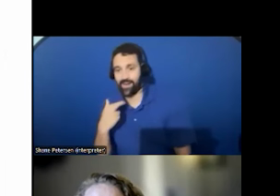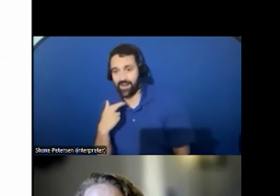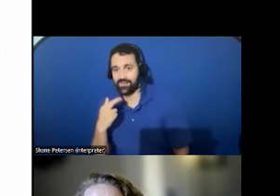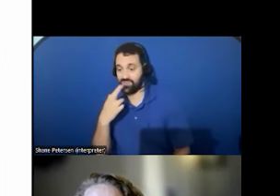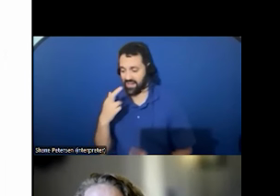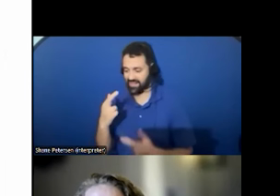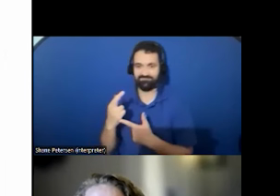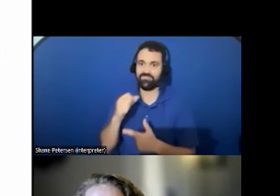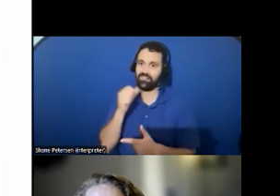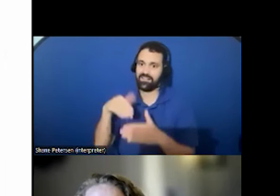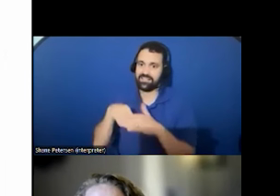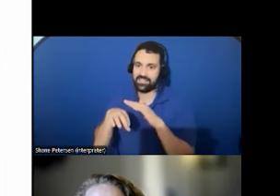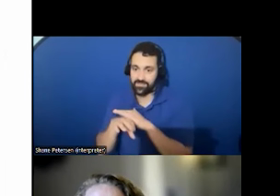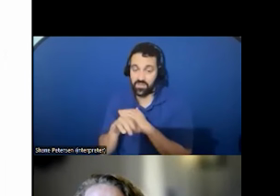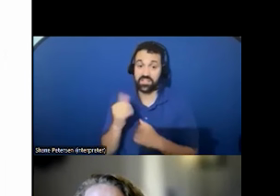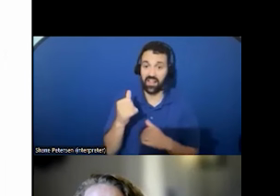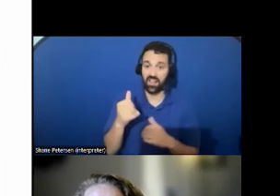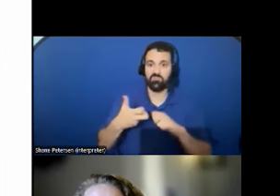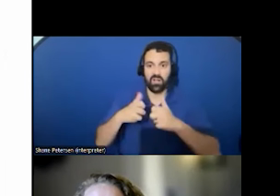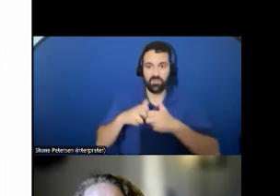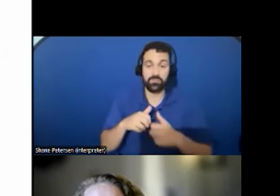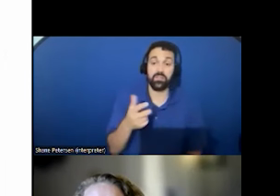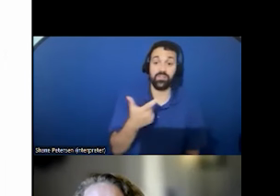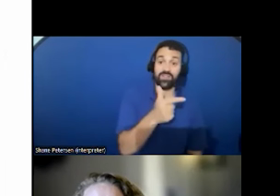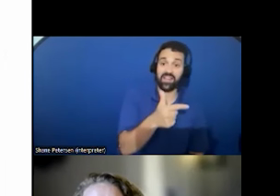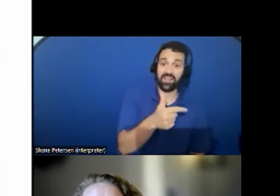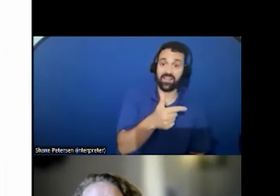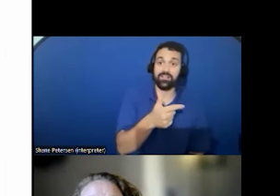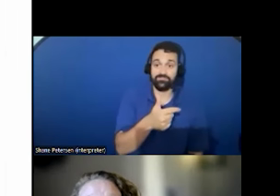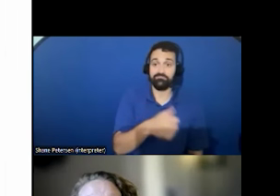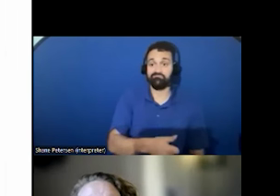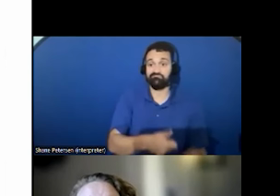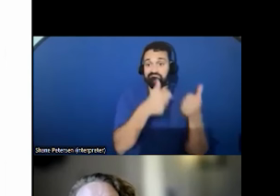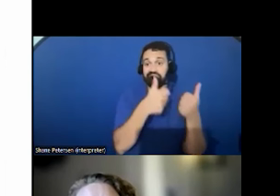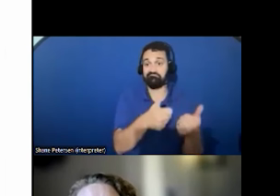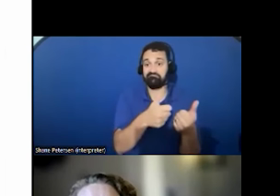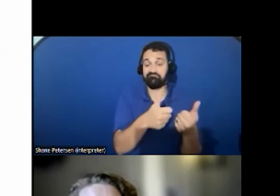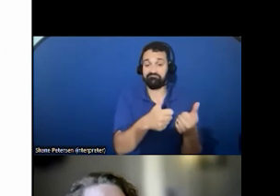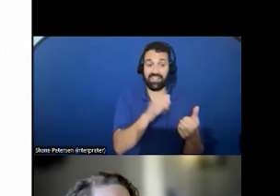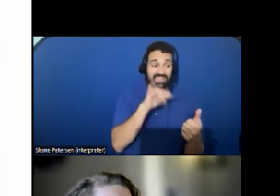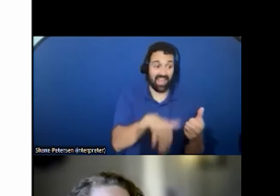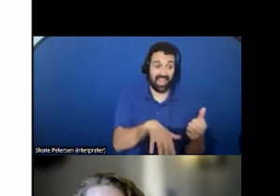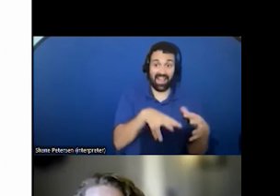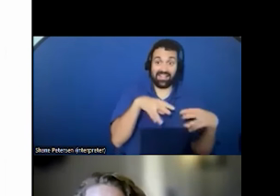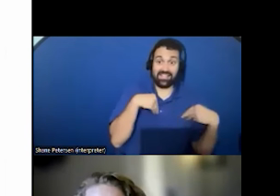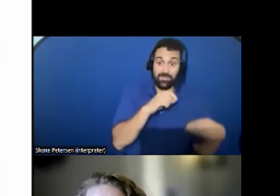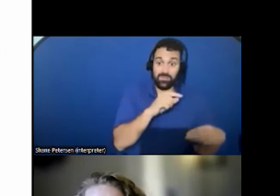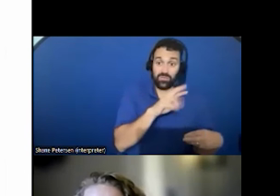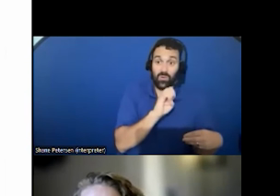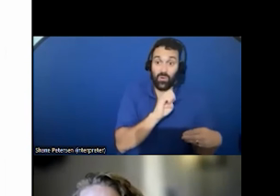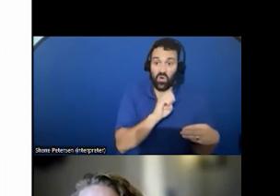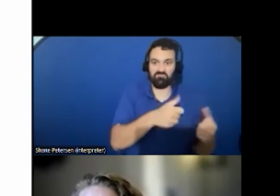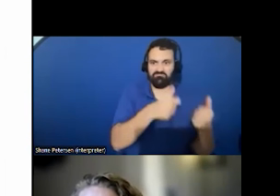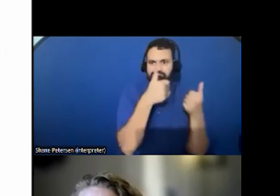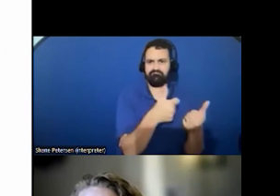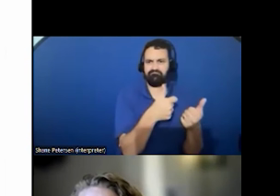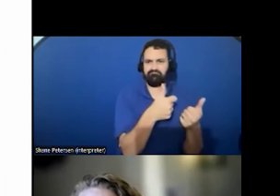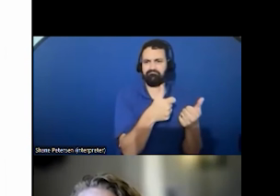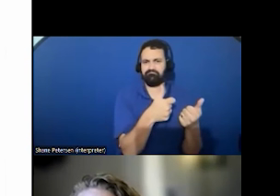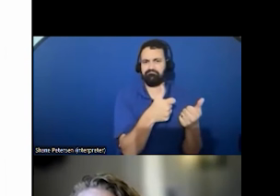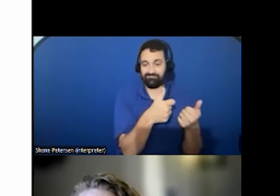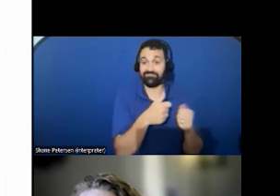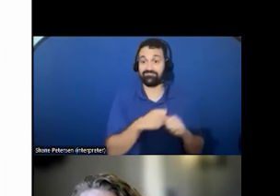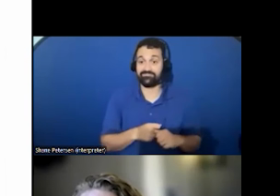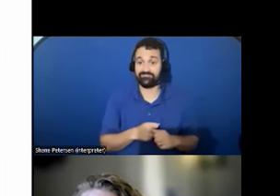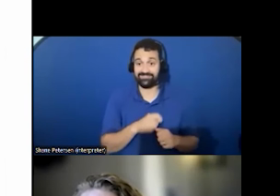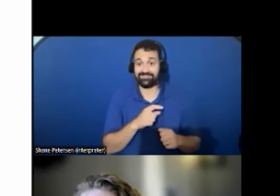inaccessible. Yellow is you have issues. Green is that you're above what the acceptable score is at your university. So I have